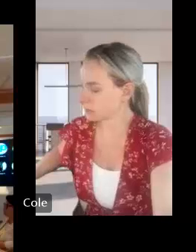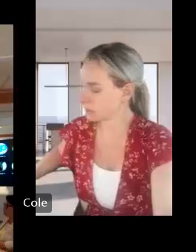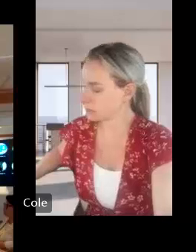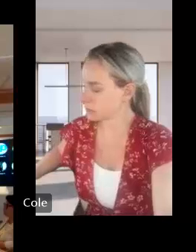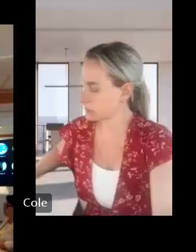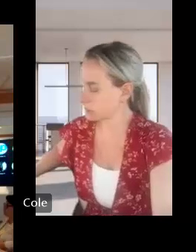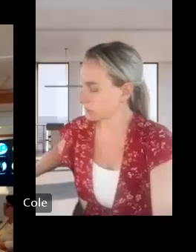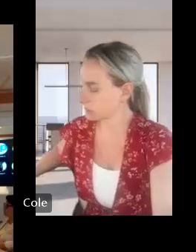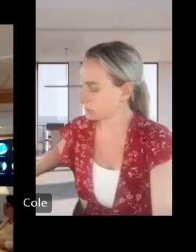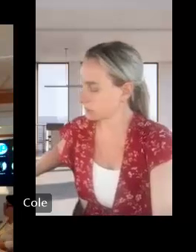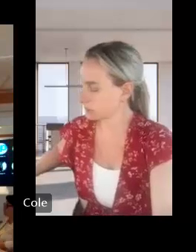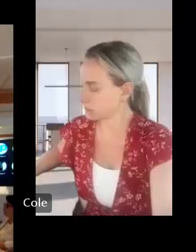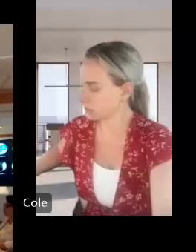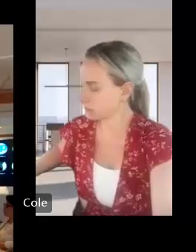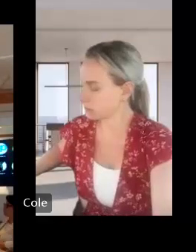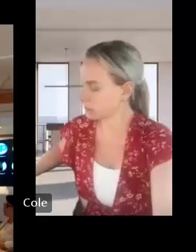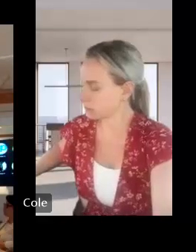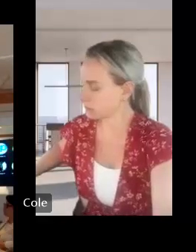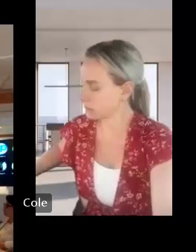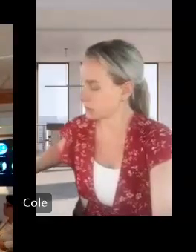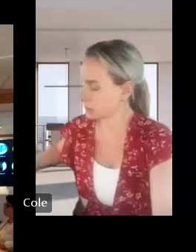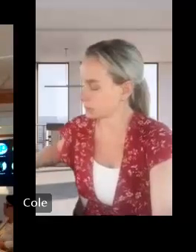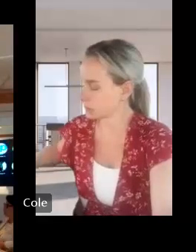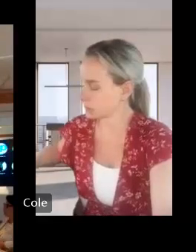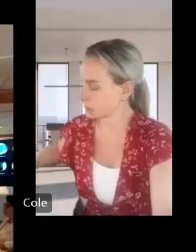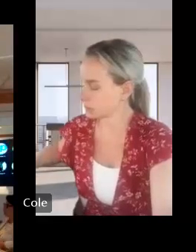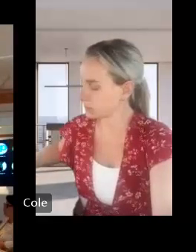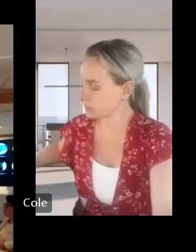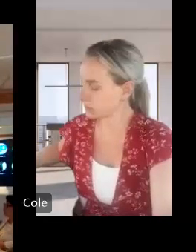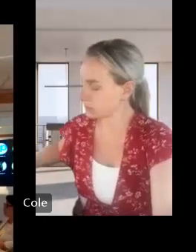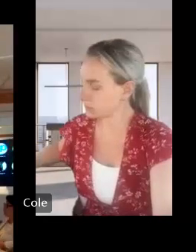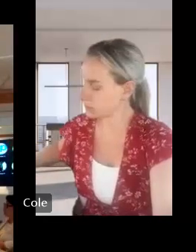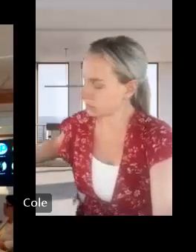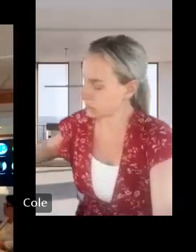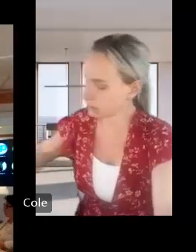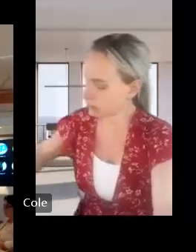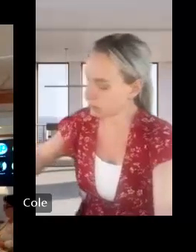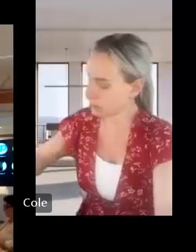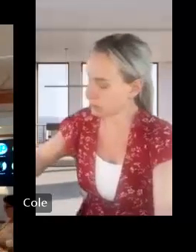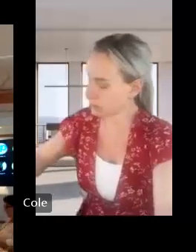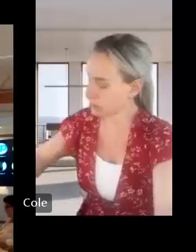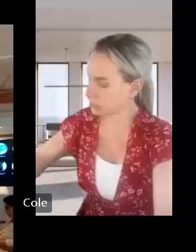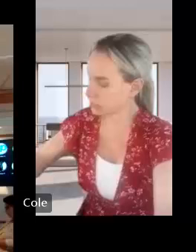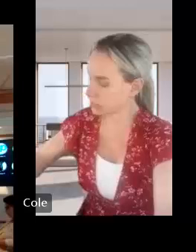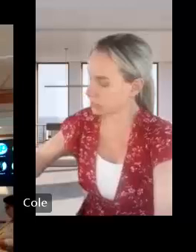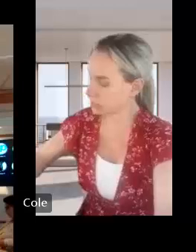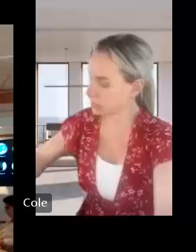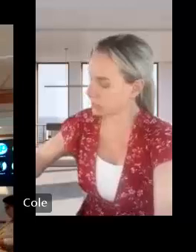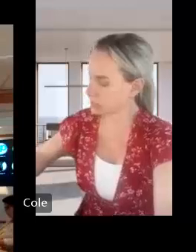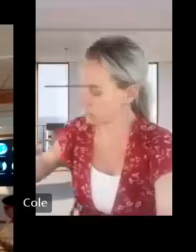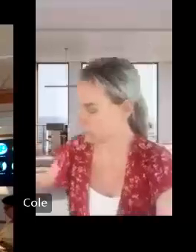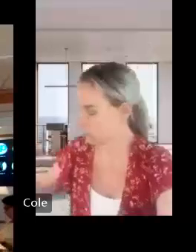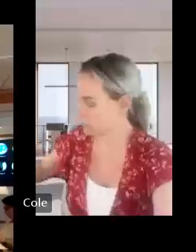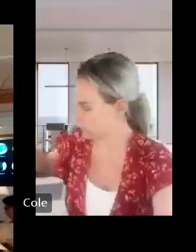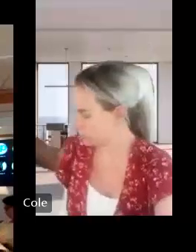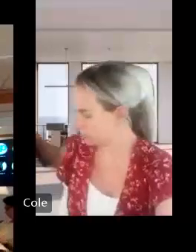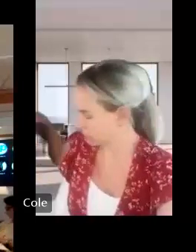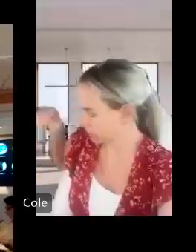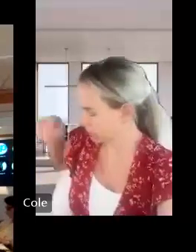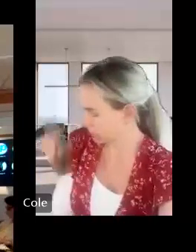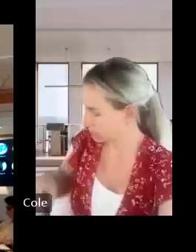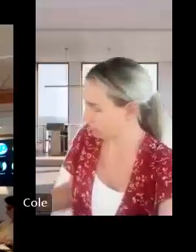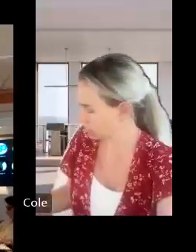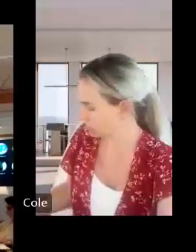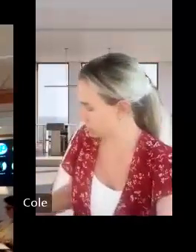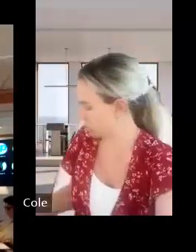commissioner this year. So, the ask is more based on that if we are looking at spending close to